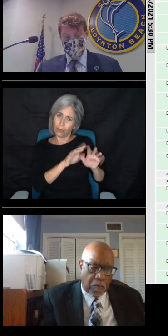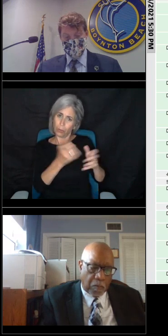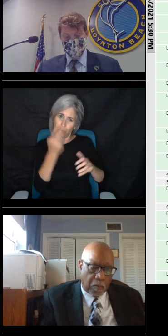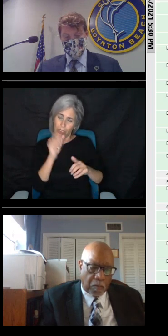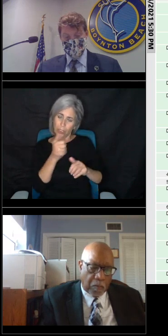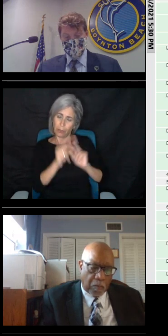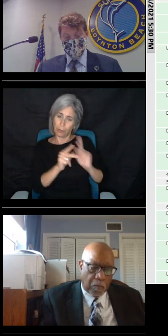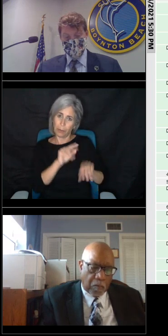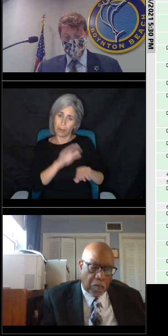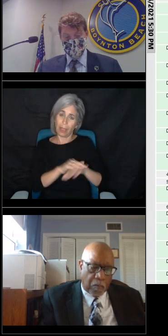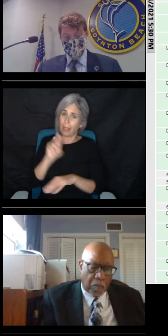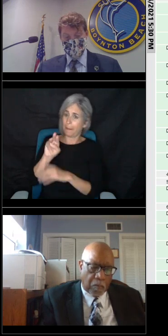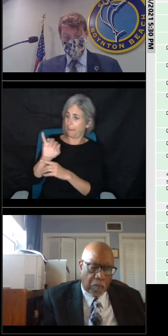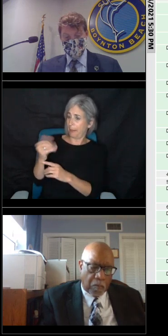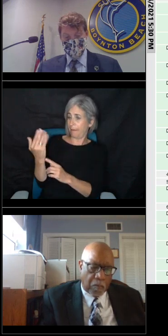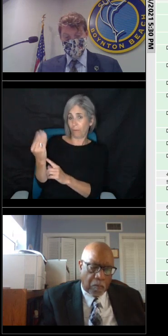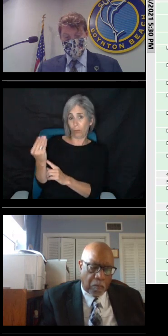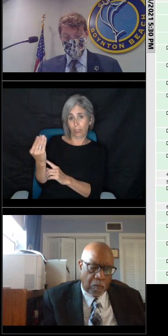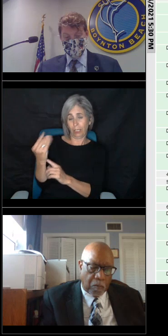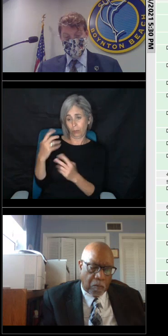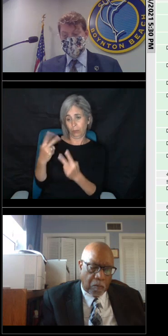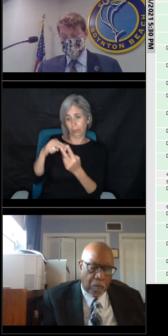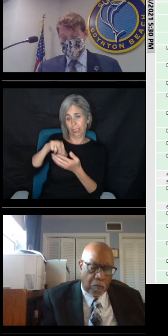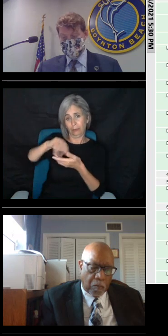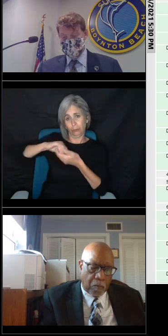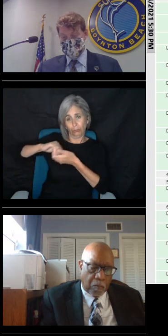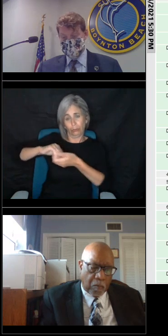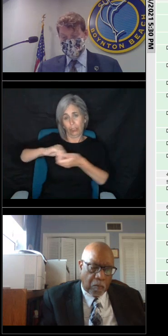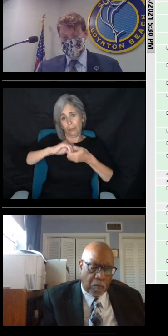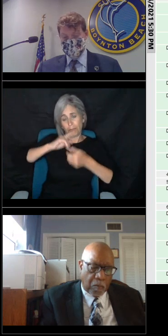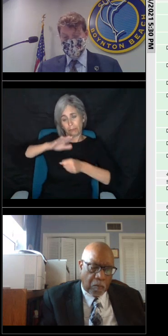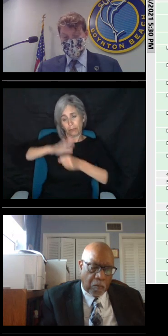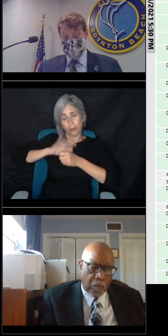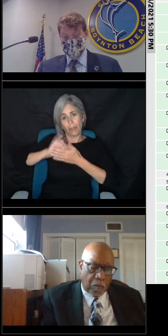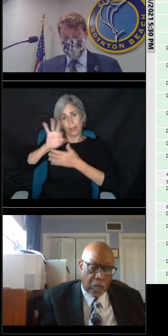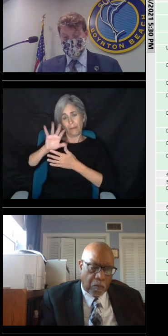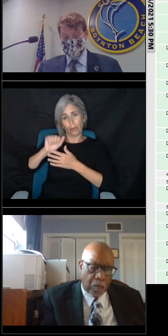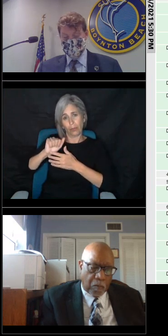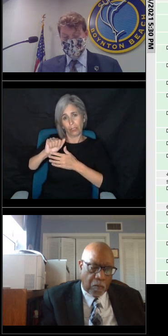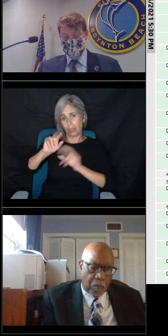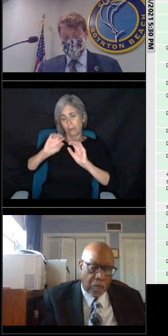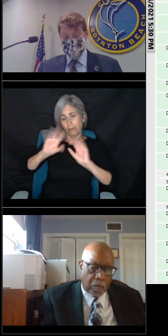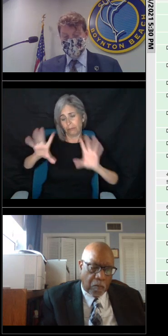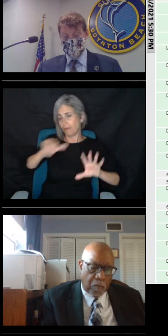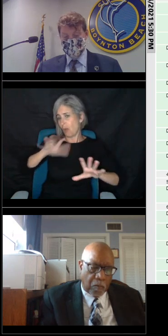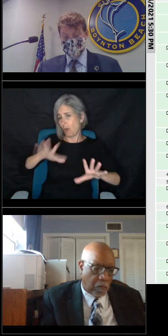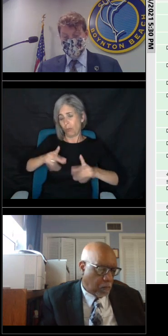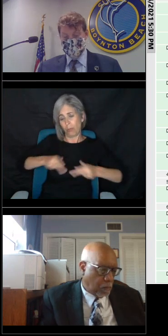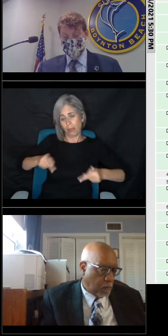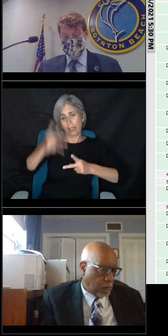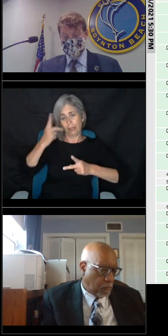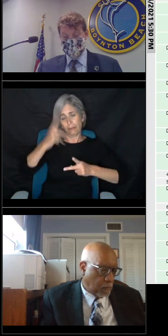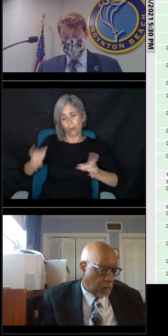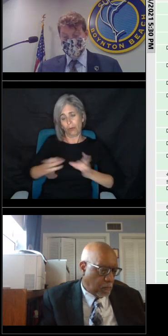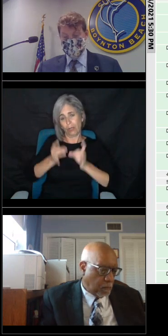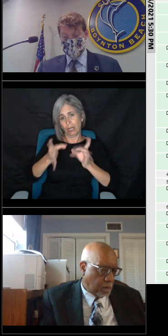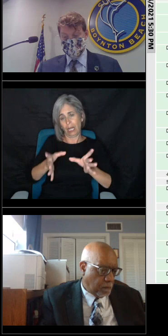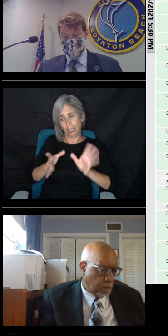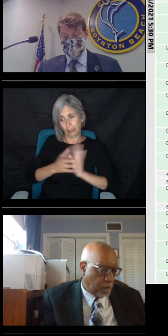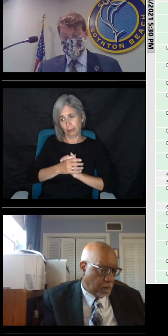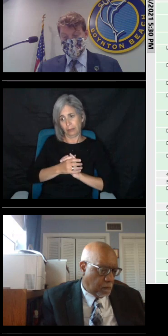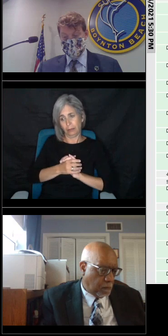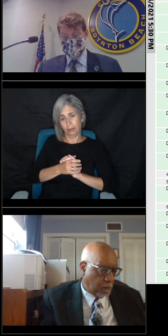on May 14th, we'll be standing up together and affirming that Florida is no place for hate. We started holding our annual No Place for Hate